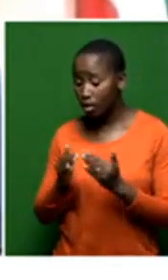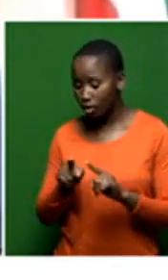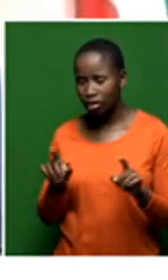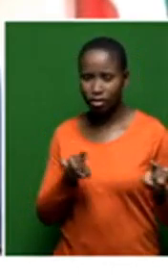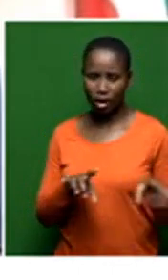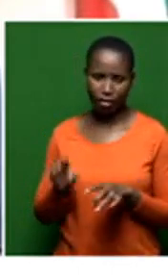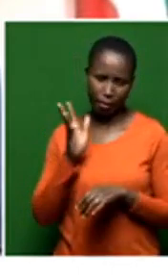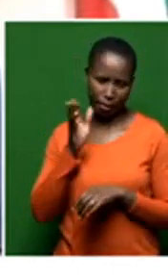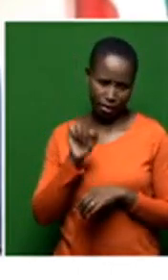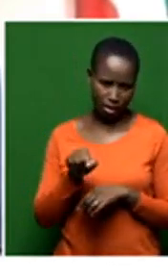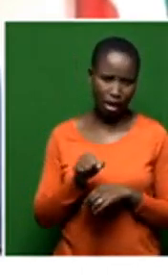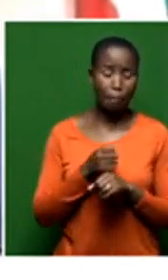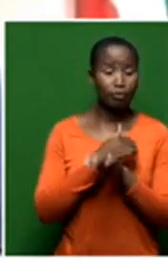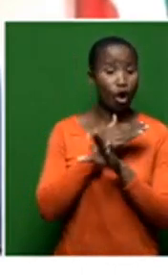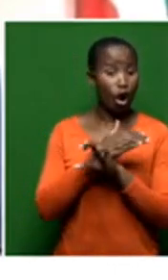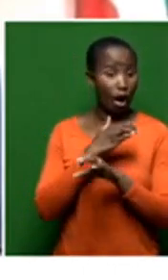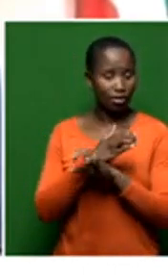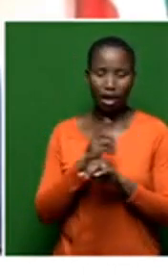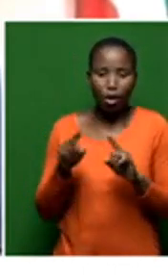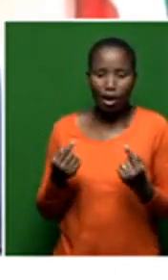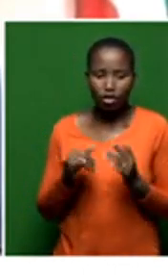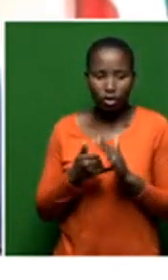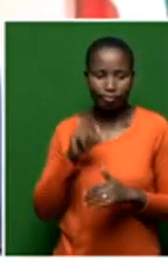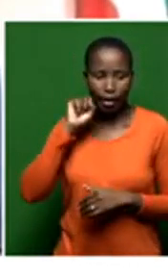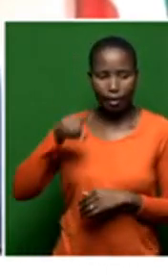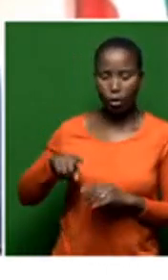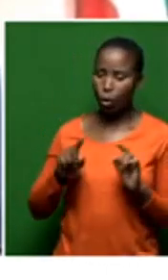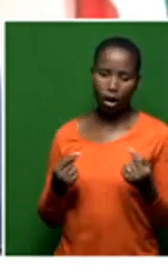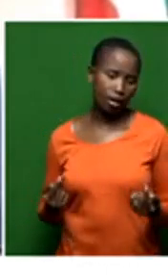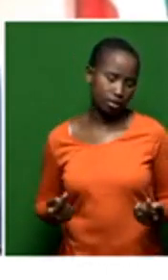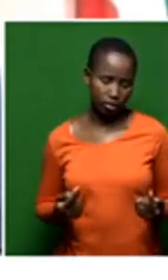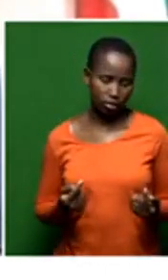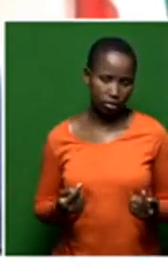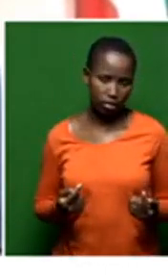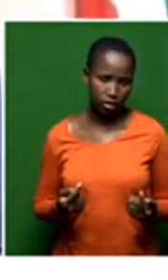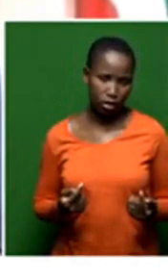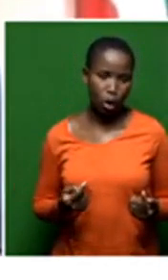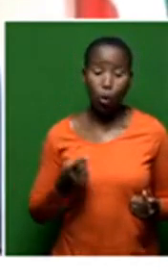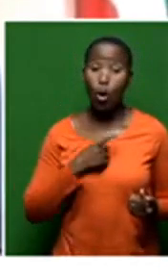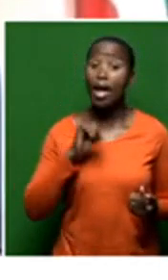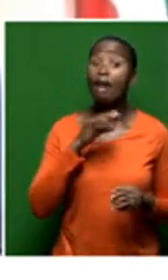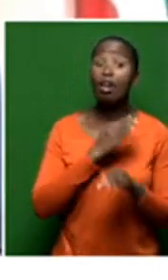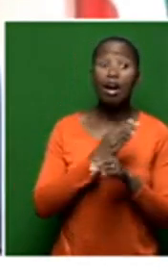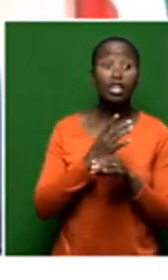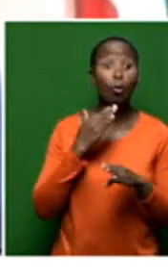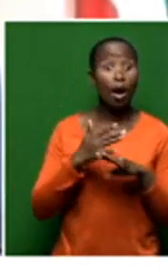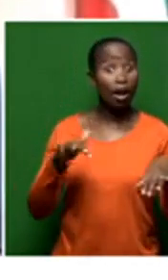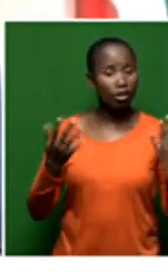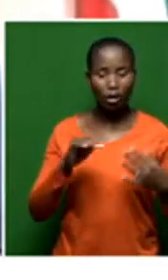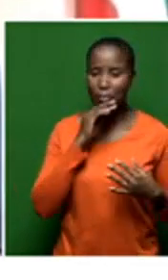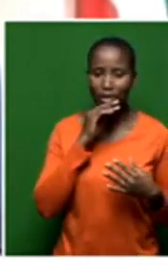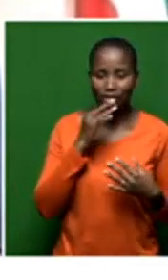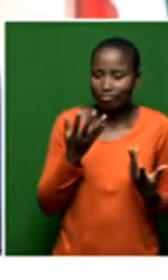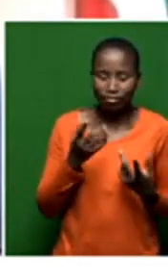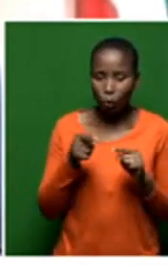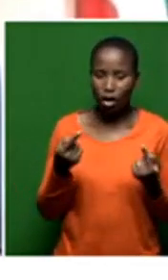ICASA just folds its arms and looks the other way, there is no one who will do anything about it. So we need to make sure that